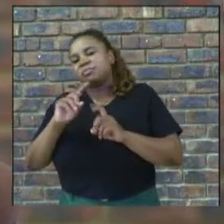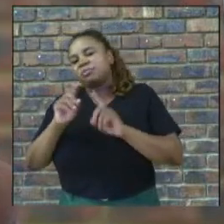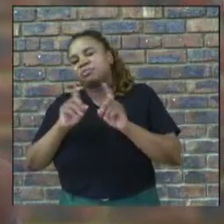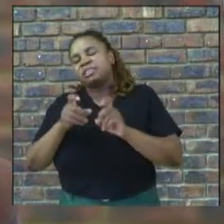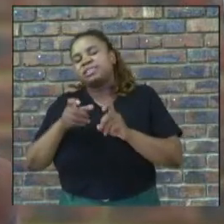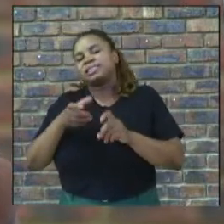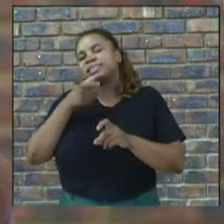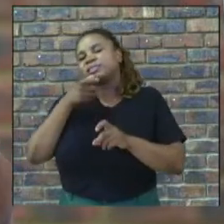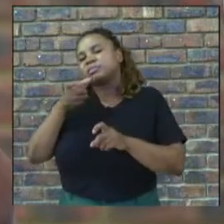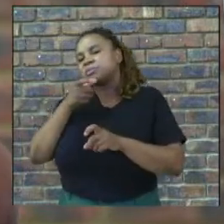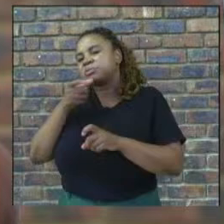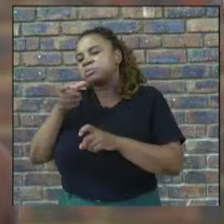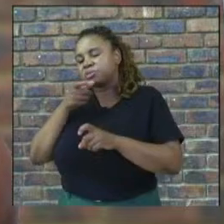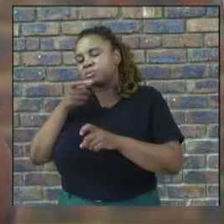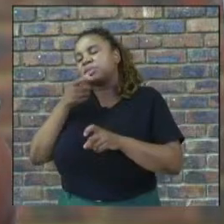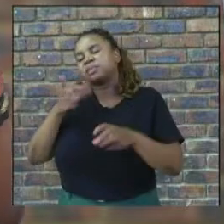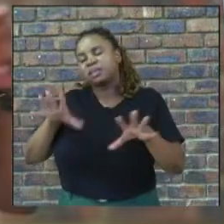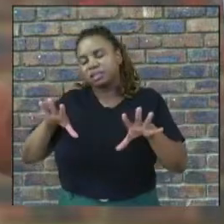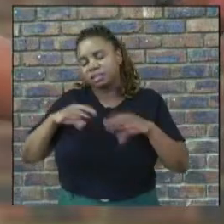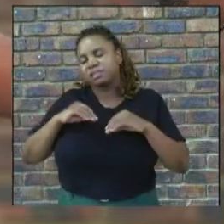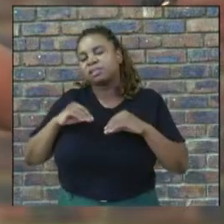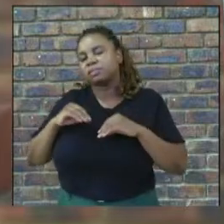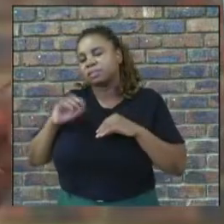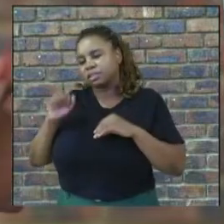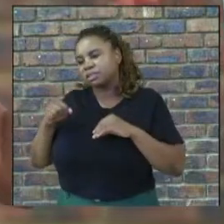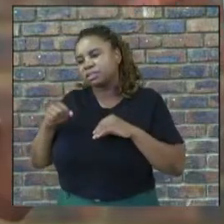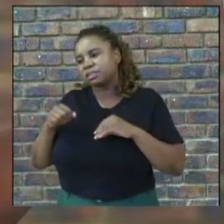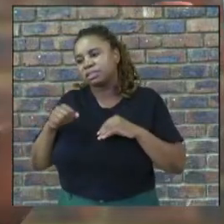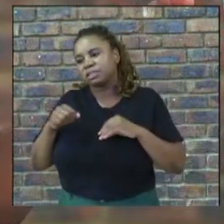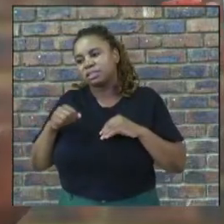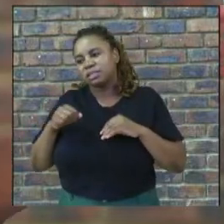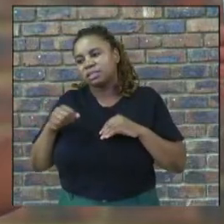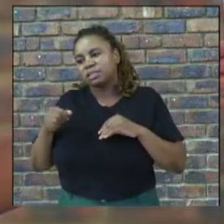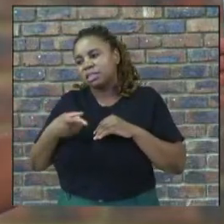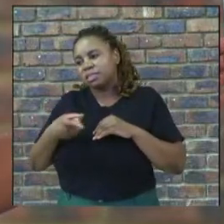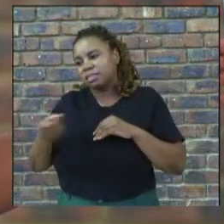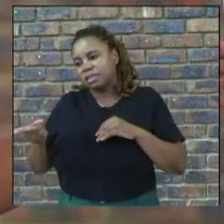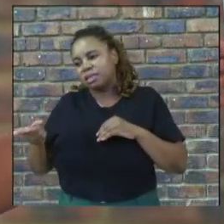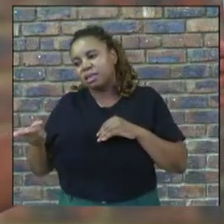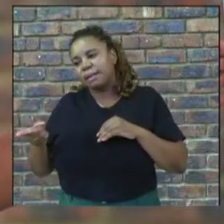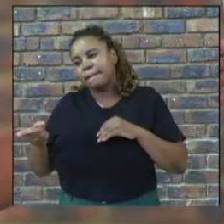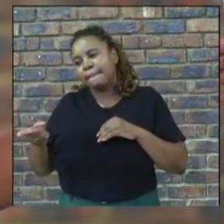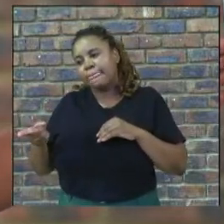them and see how best they internally. We also